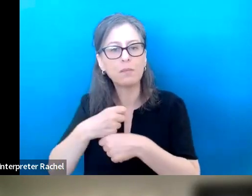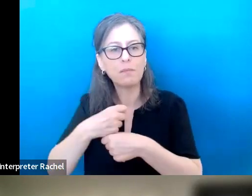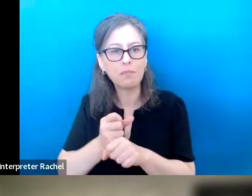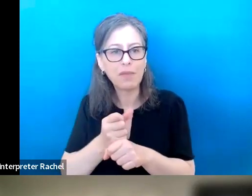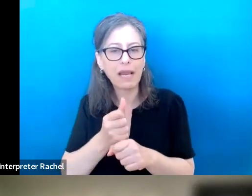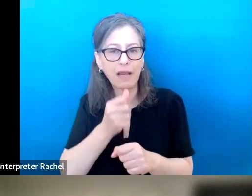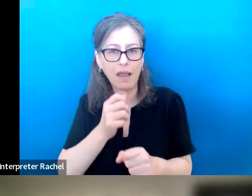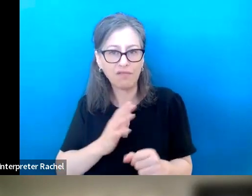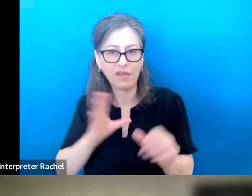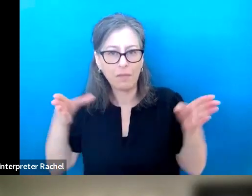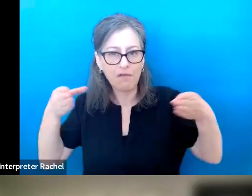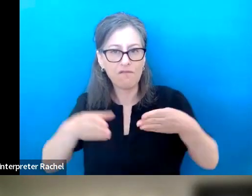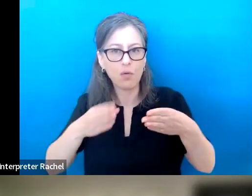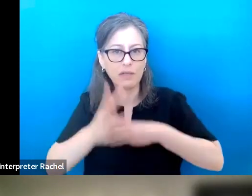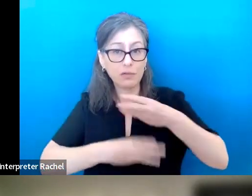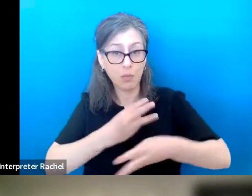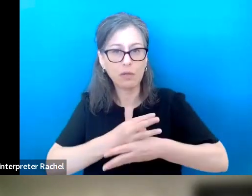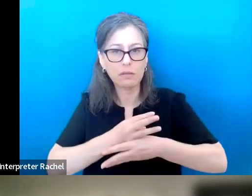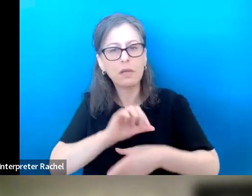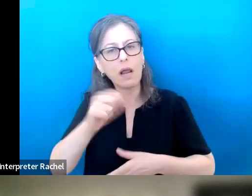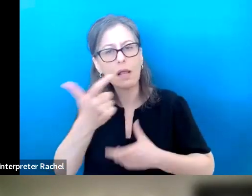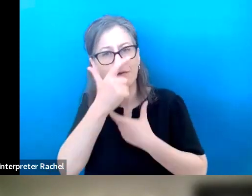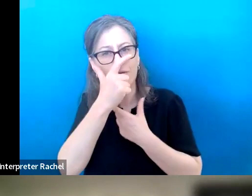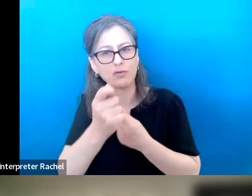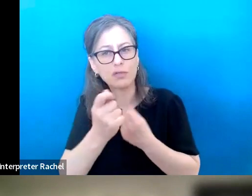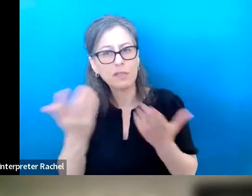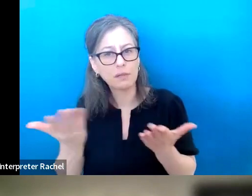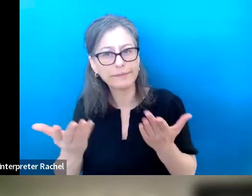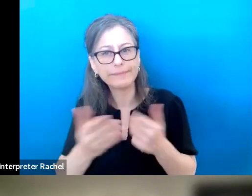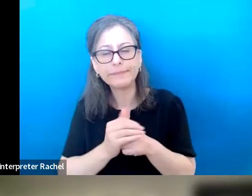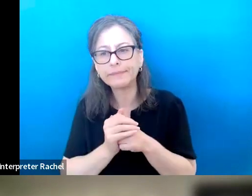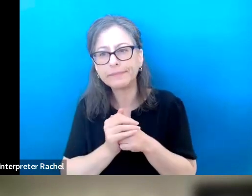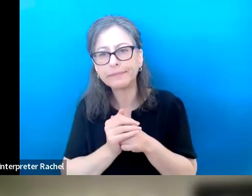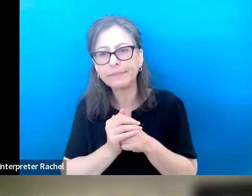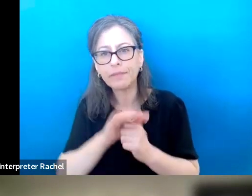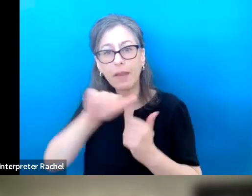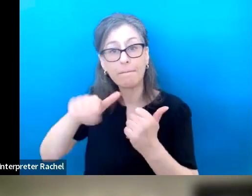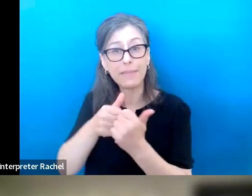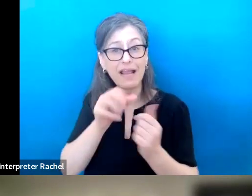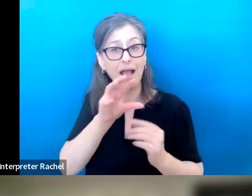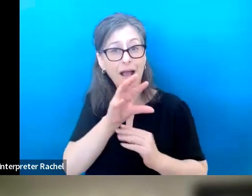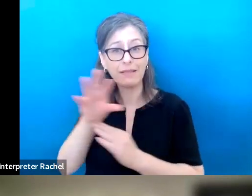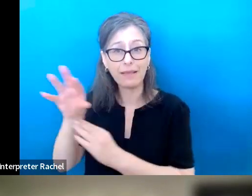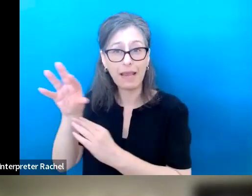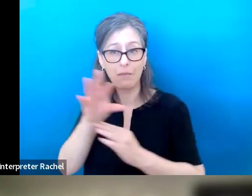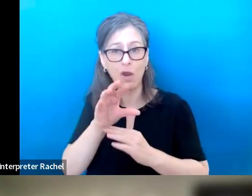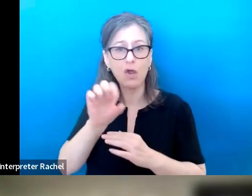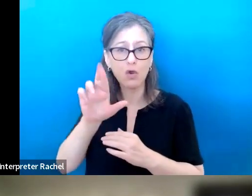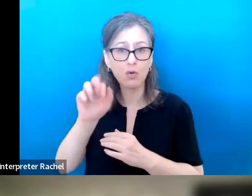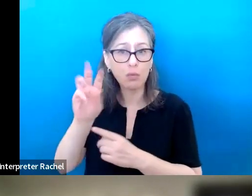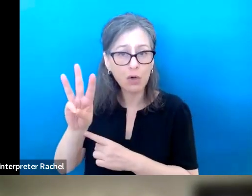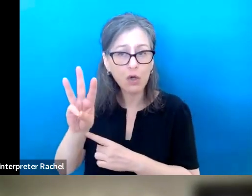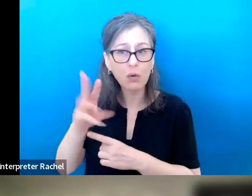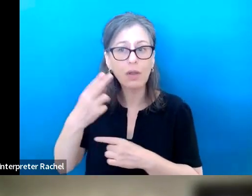female-centered world. The other thing that is just interesting to know is that behind the camera also, in terms of the crew, in terms of